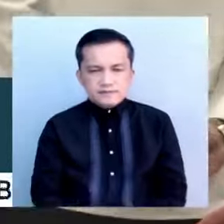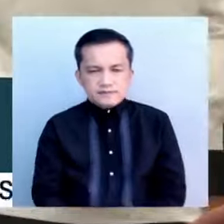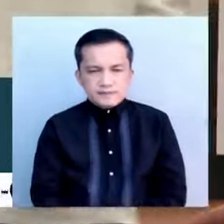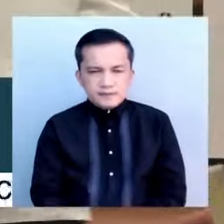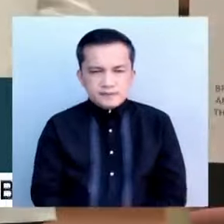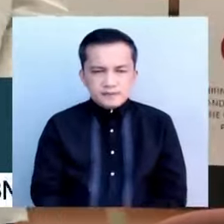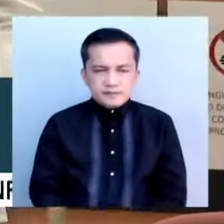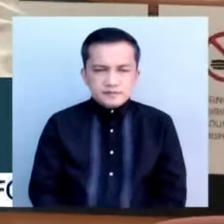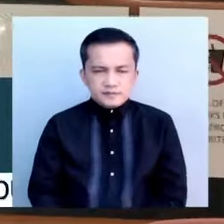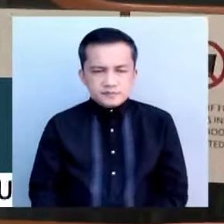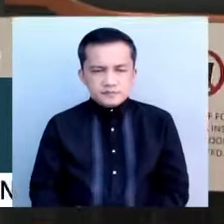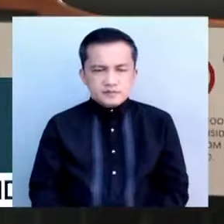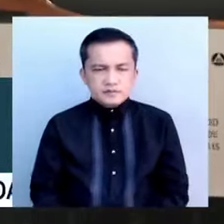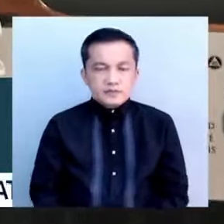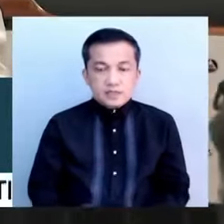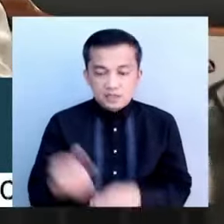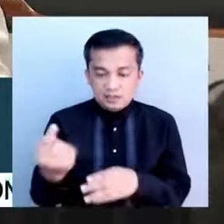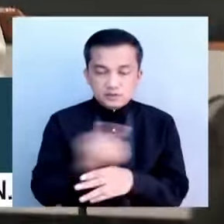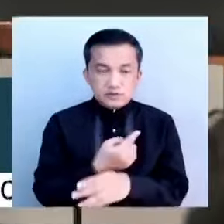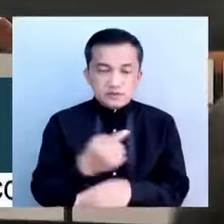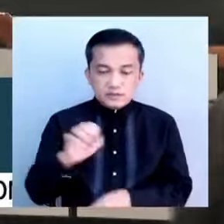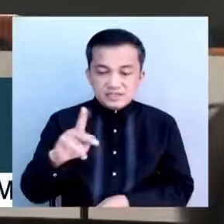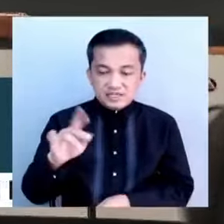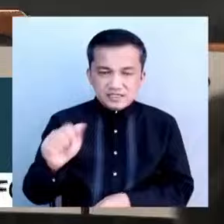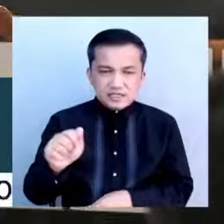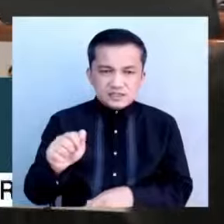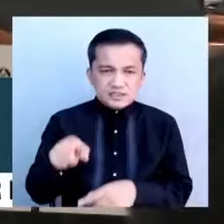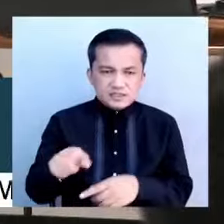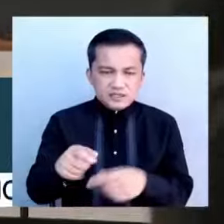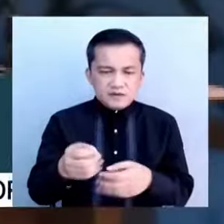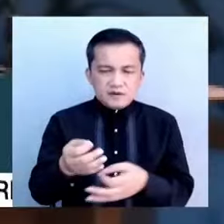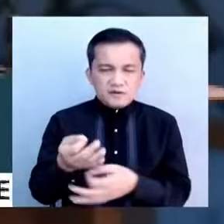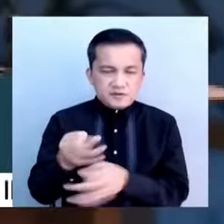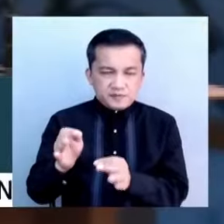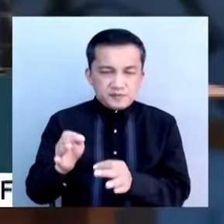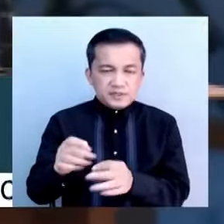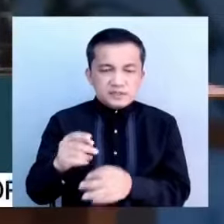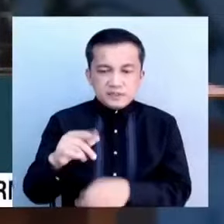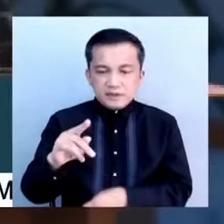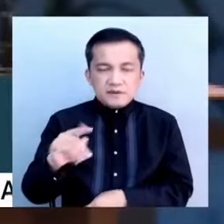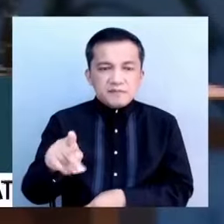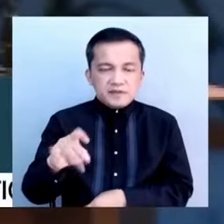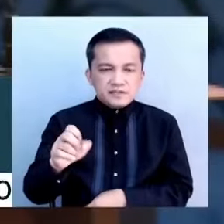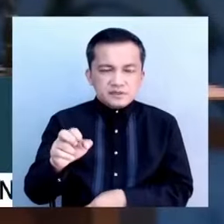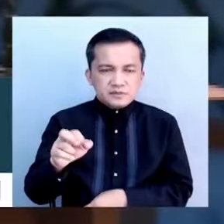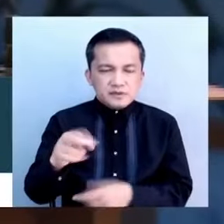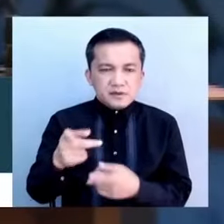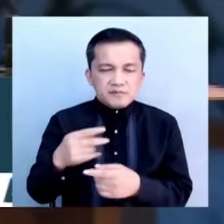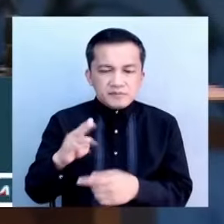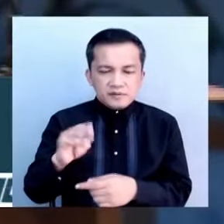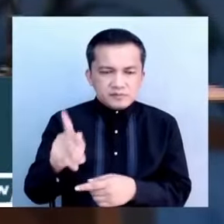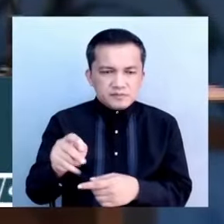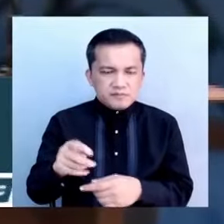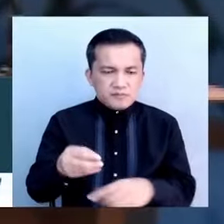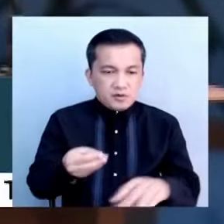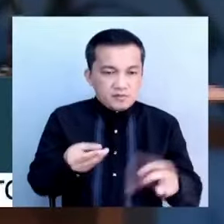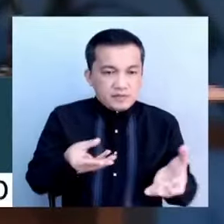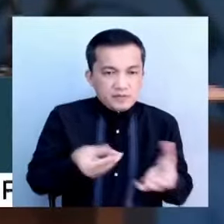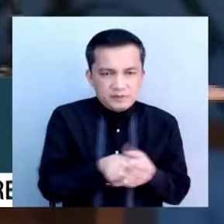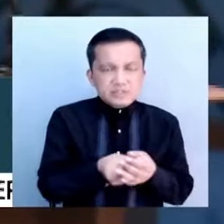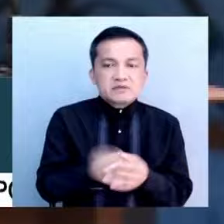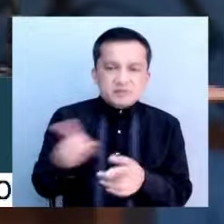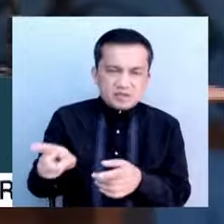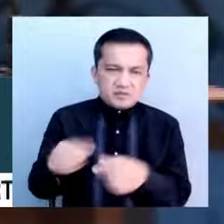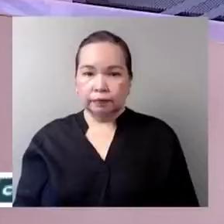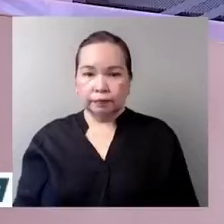Last week, Estrada was acquitted on plunder charges, but he was convicted of bribery and indirect bribery in the multi-billion peso pork barrel